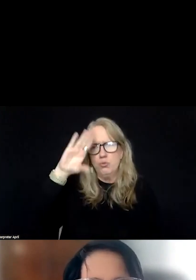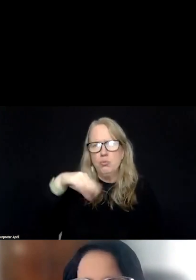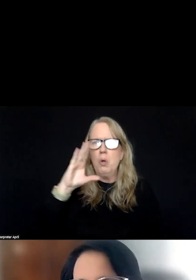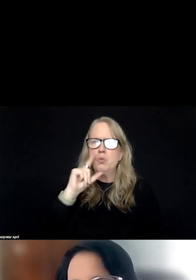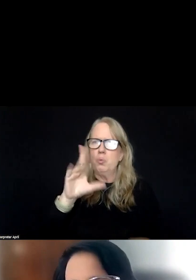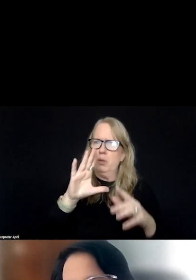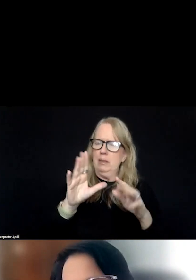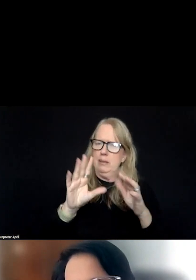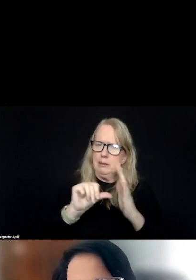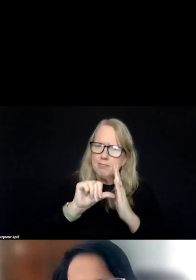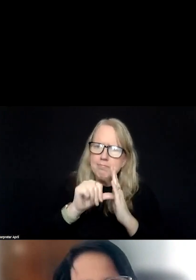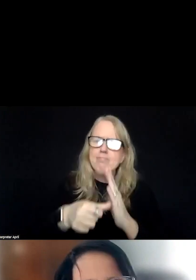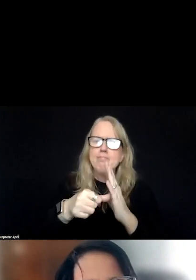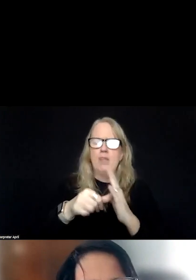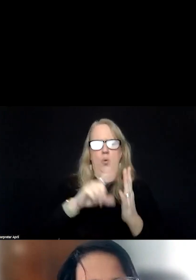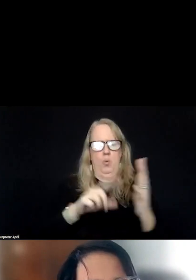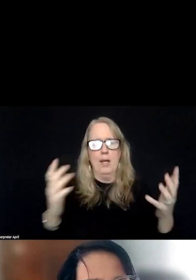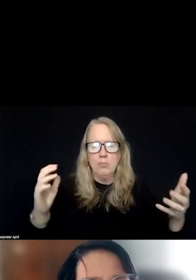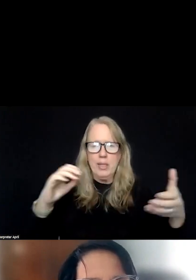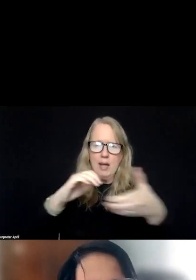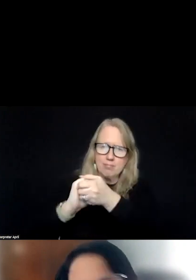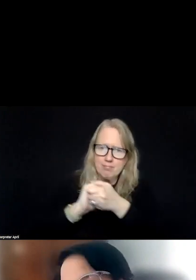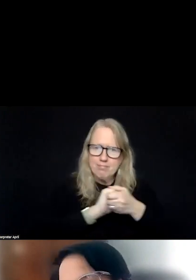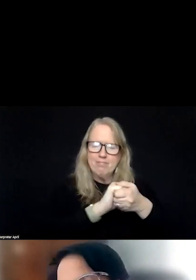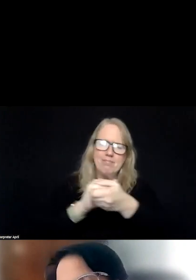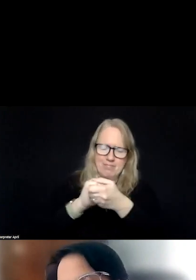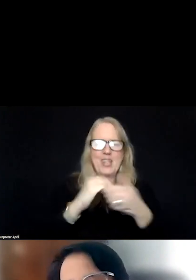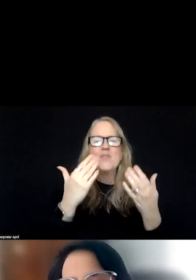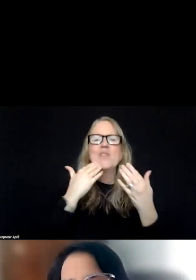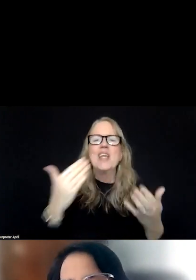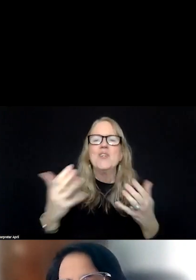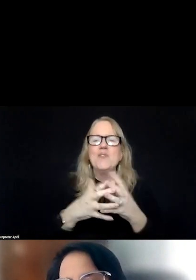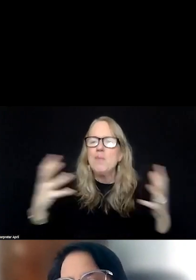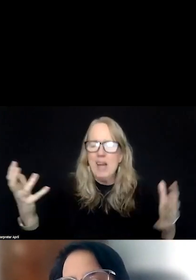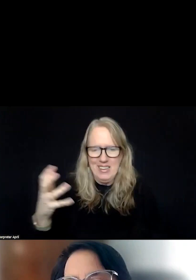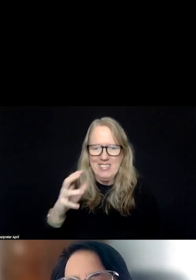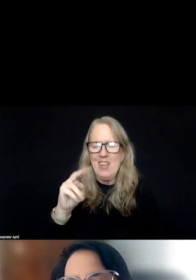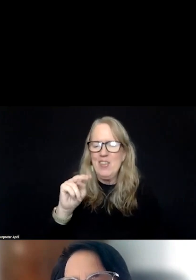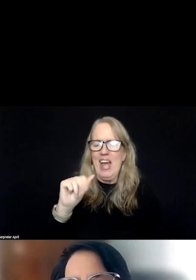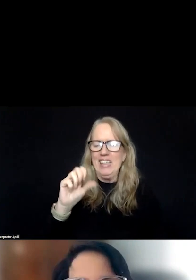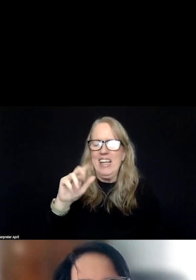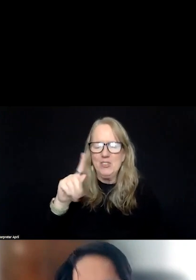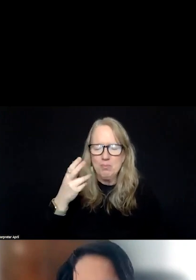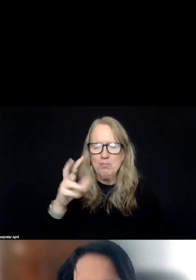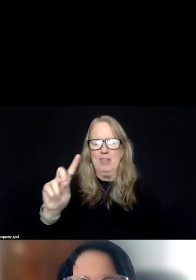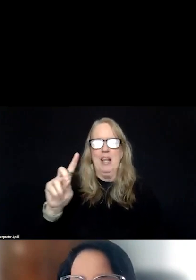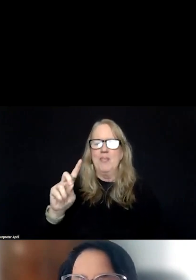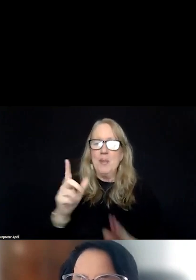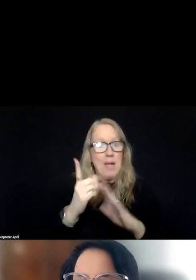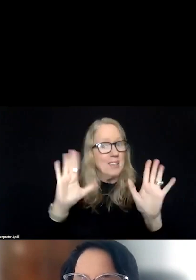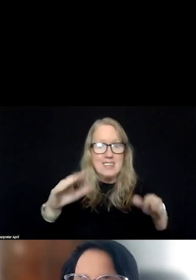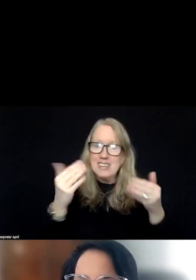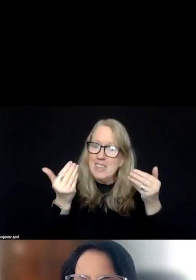on all of this work that we're doing collaboratively and together. So thank you very much. That's the NASDDDS Minute, and keep